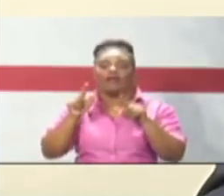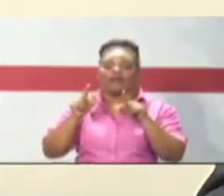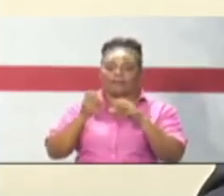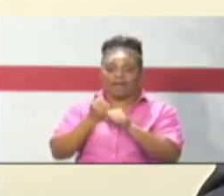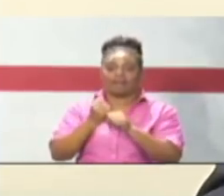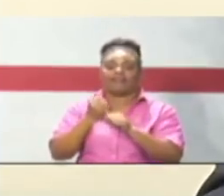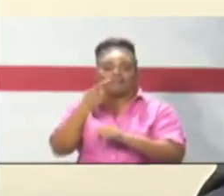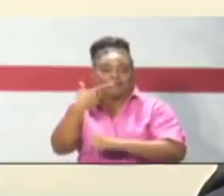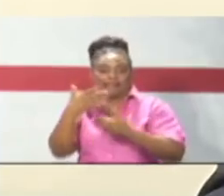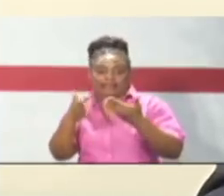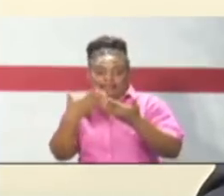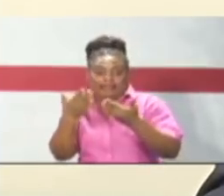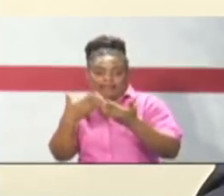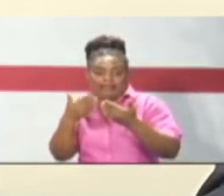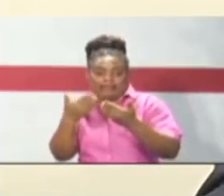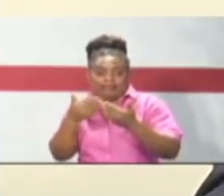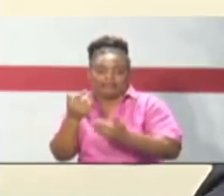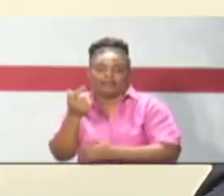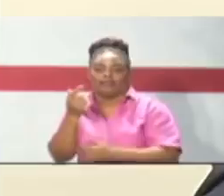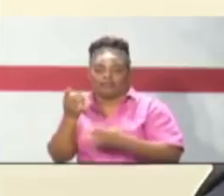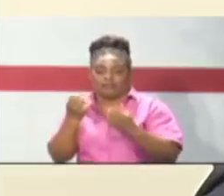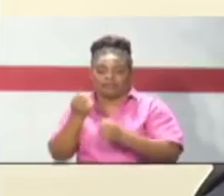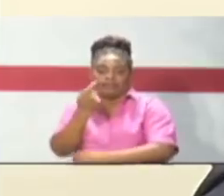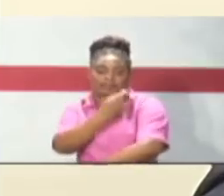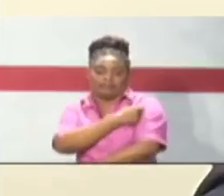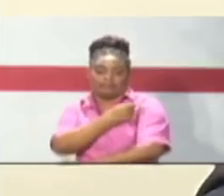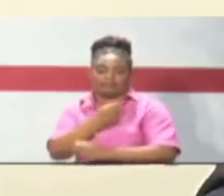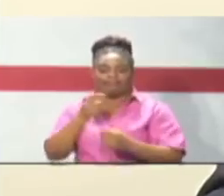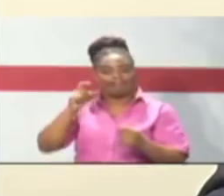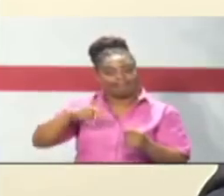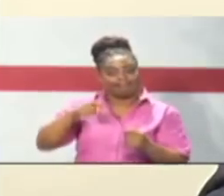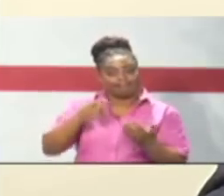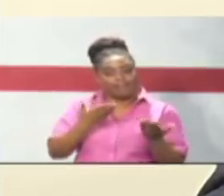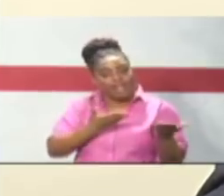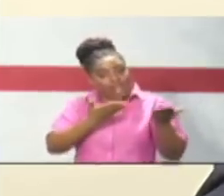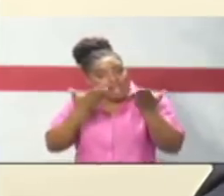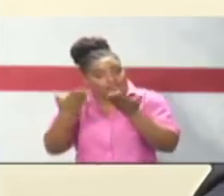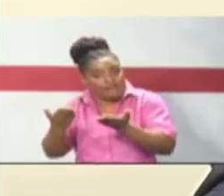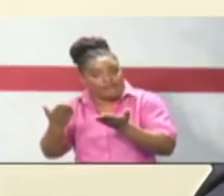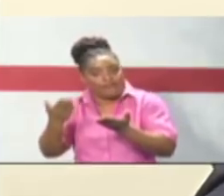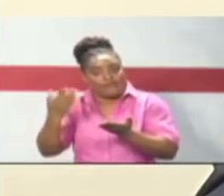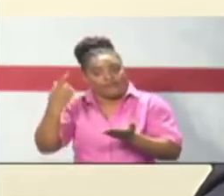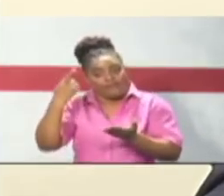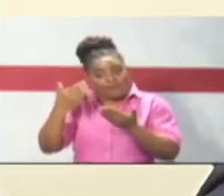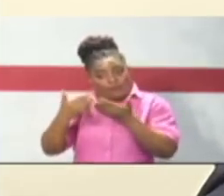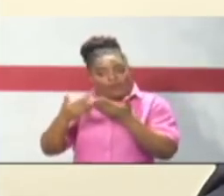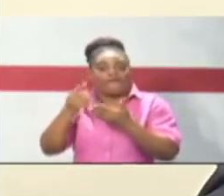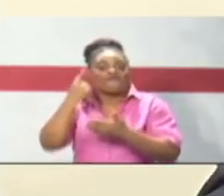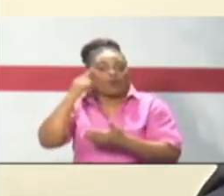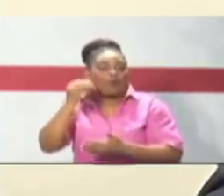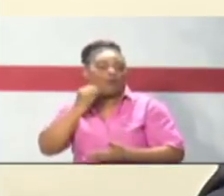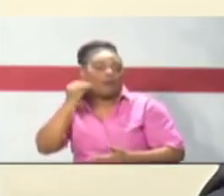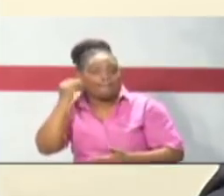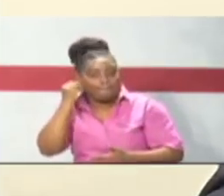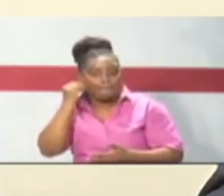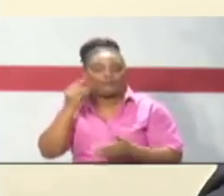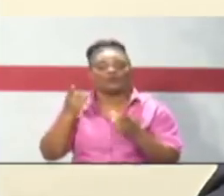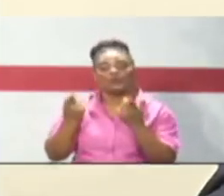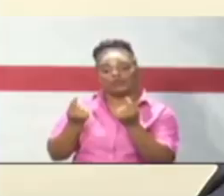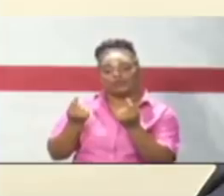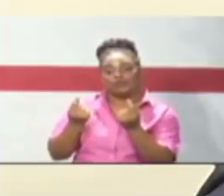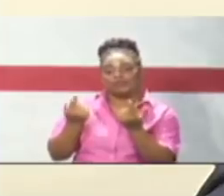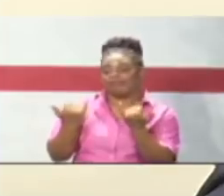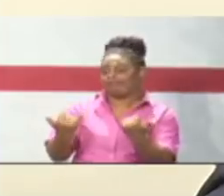They're willing to be vaccinated, but you have to bring the vaccination to them. That is what we are doing now. They want information. They